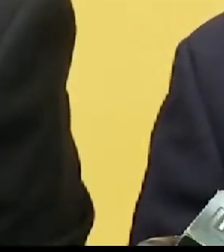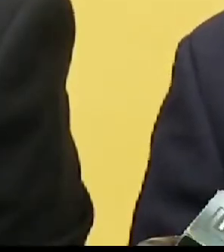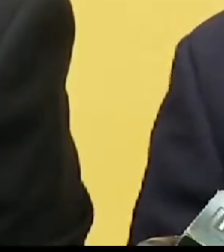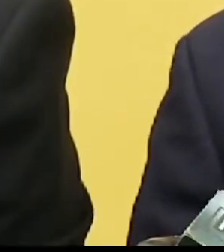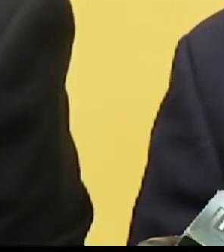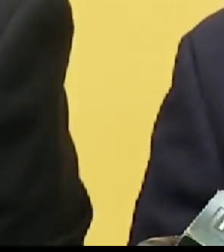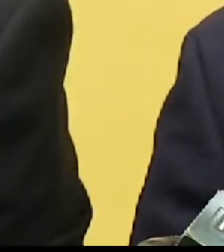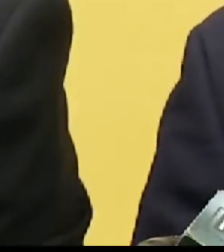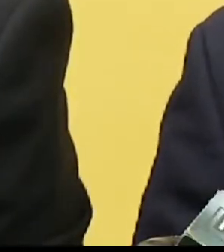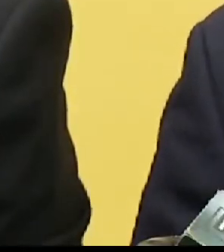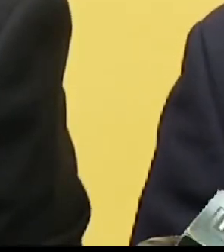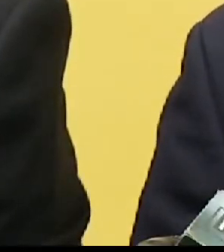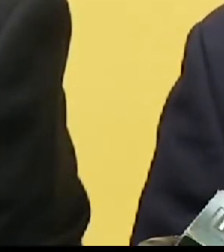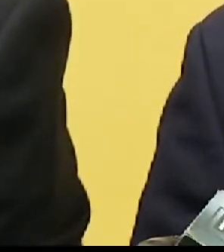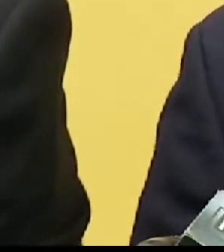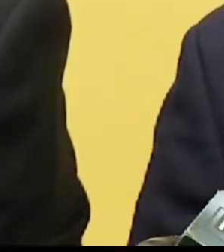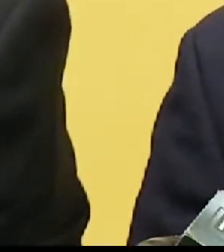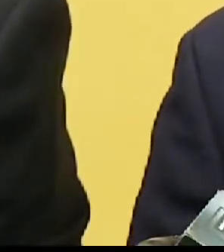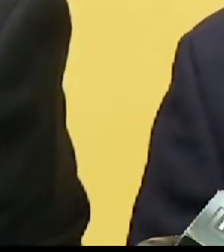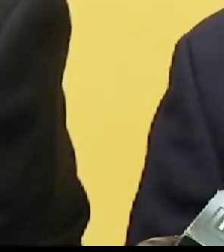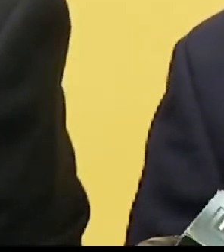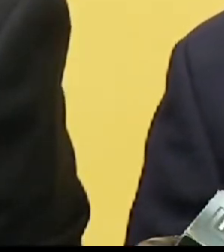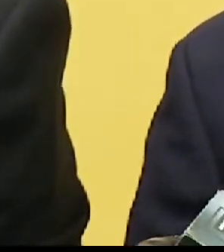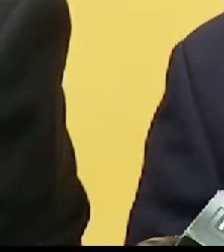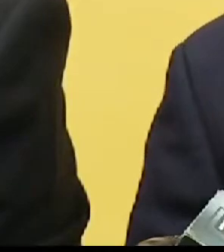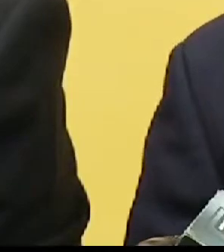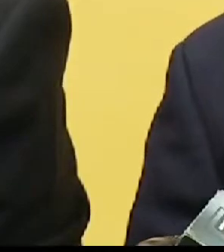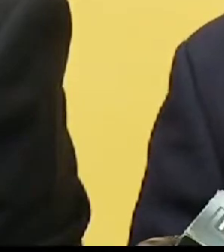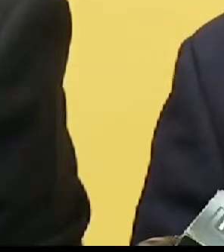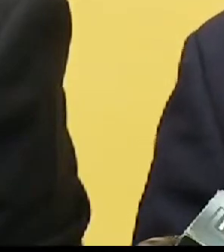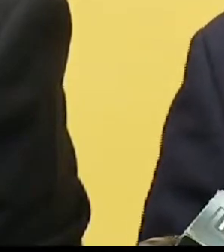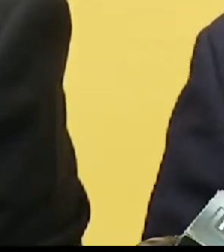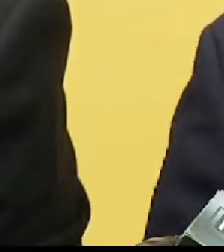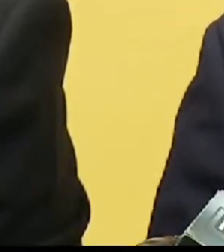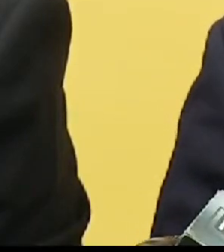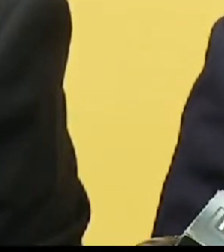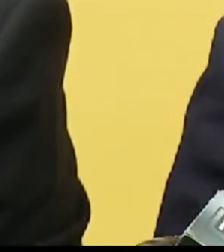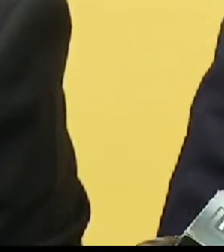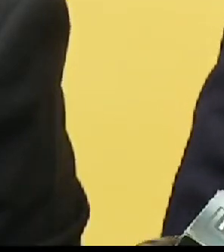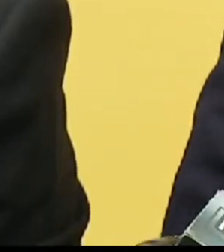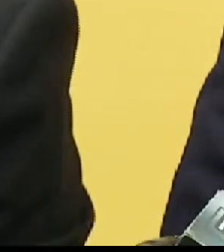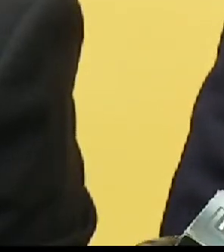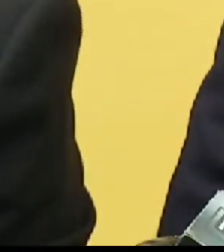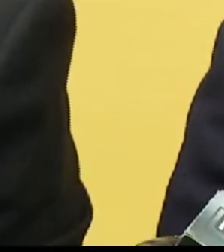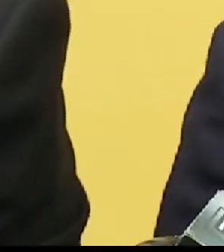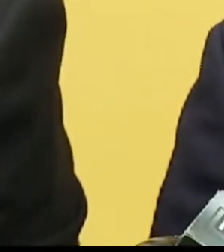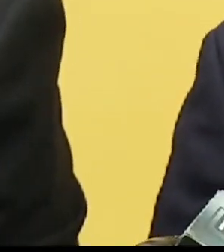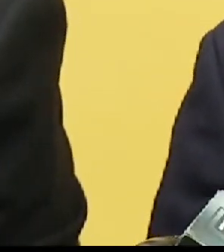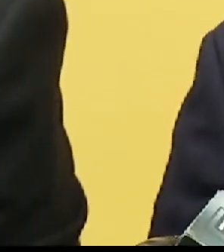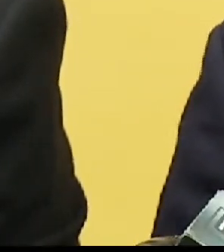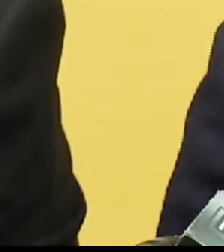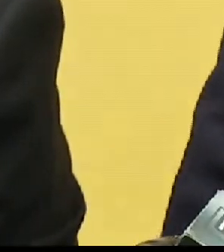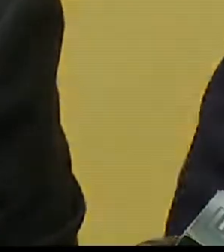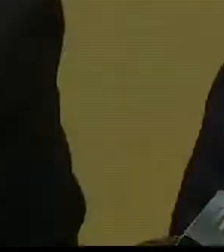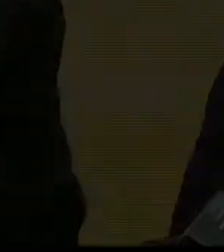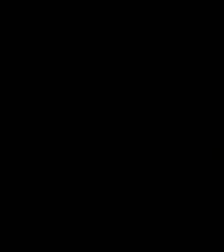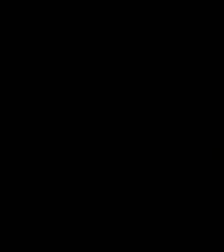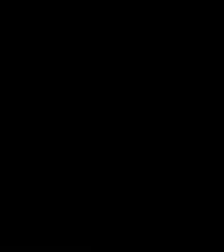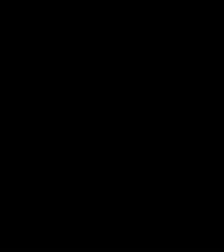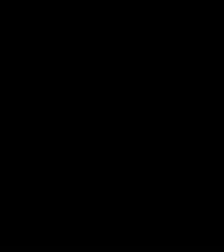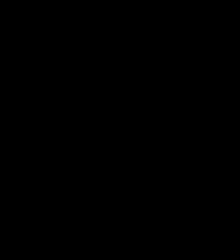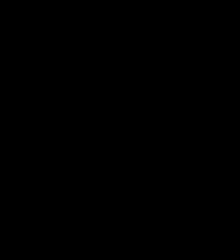And 5 days to go to the start of the first World Relays. The Bahamas Tonight, the National Report, starts now.